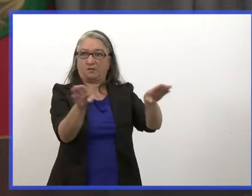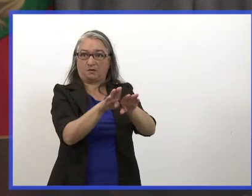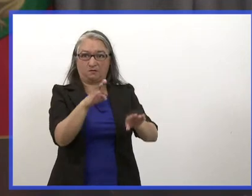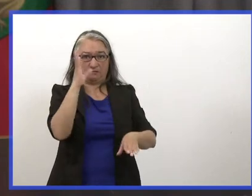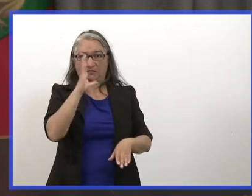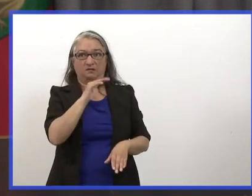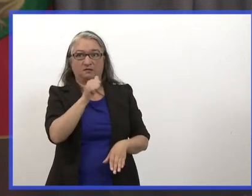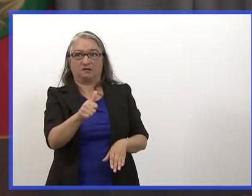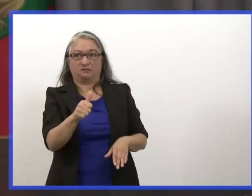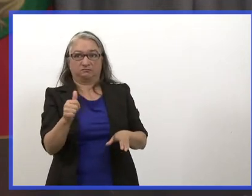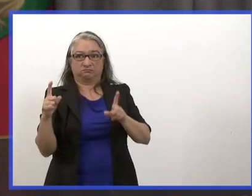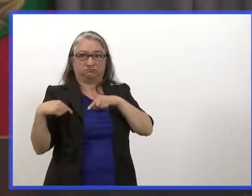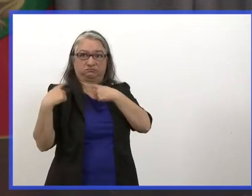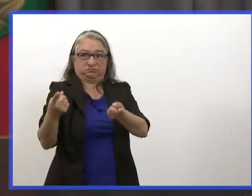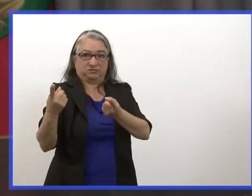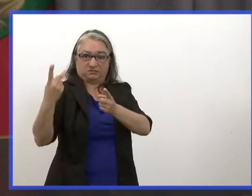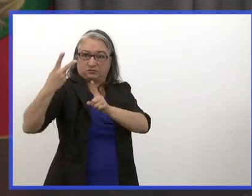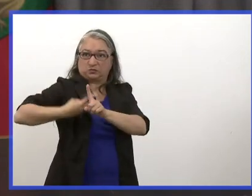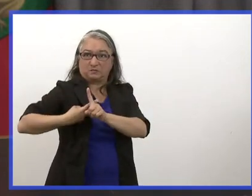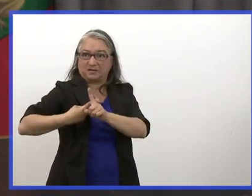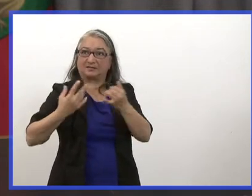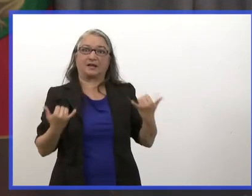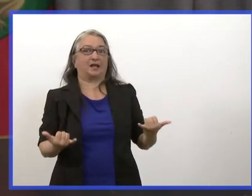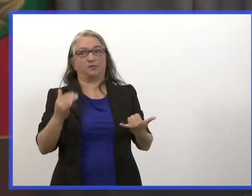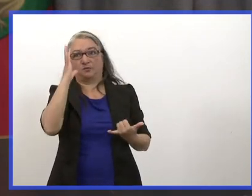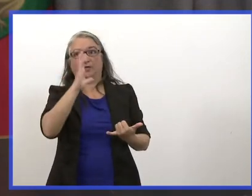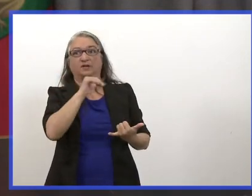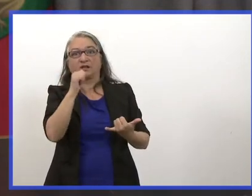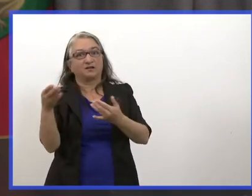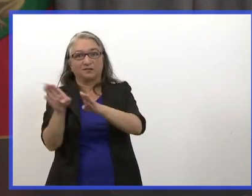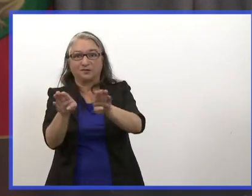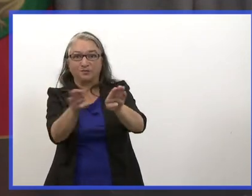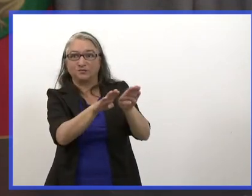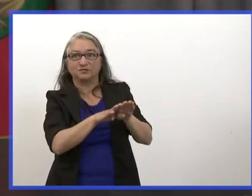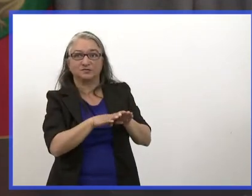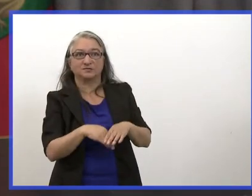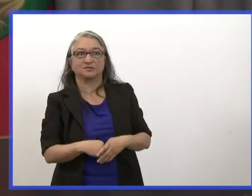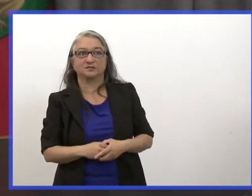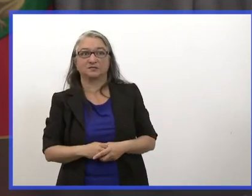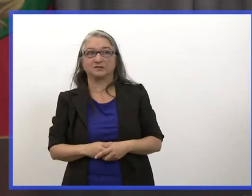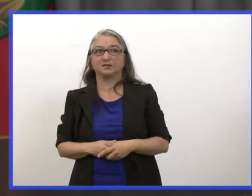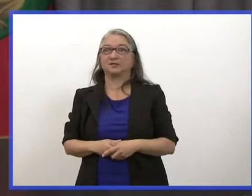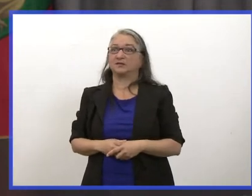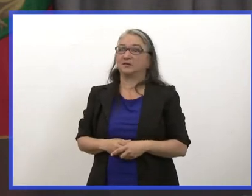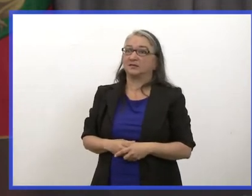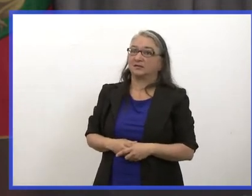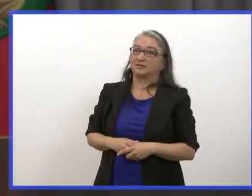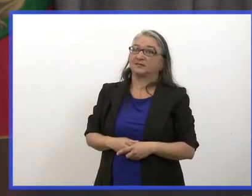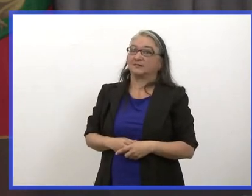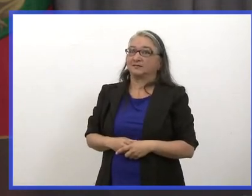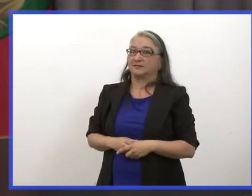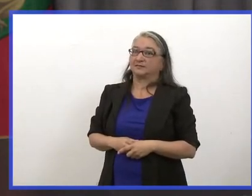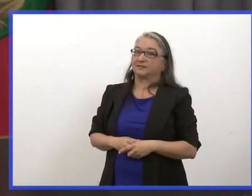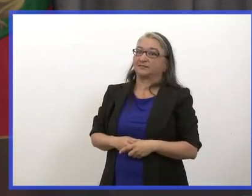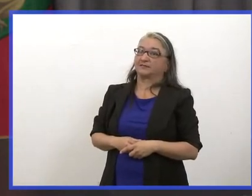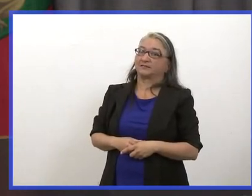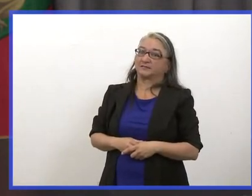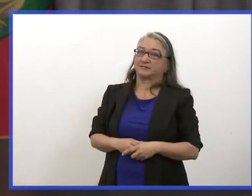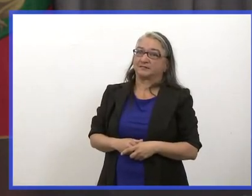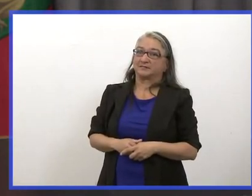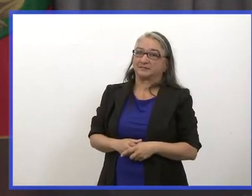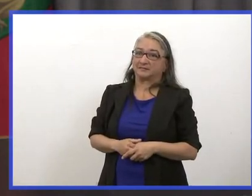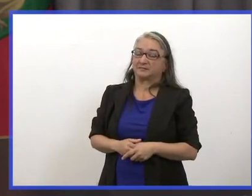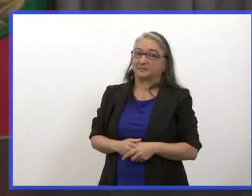we still used many public health approaches rather than necessary closing. So we do our, you say that there's a risk to